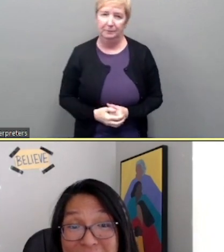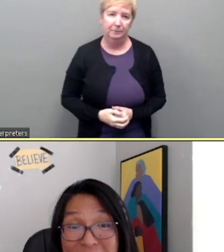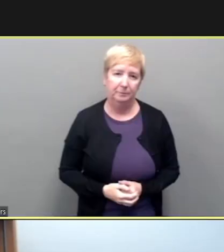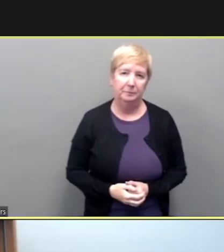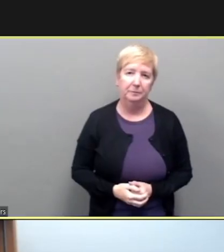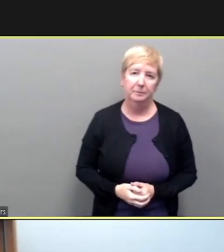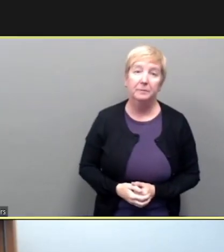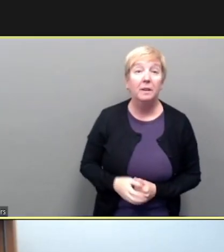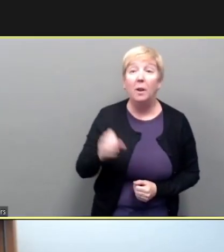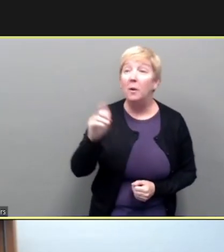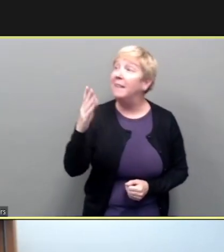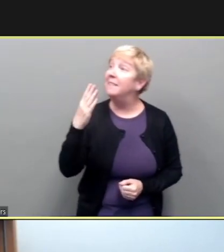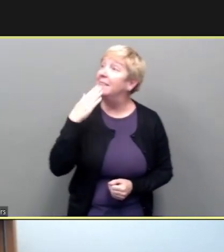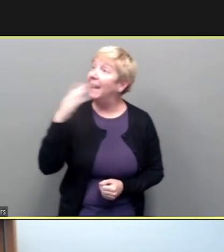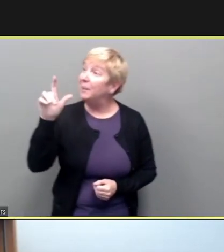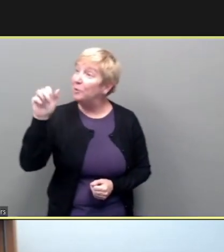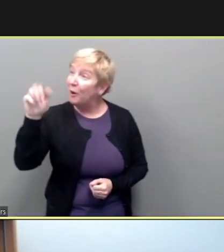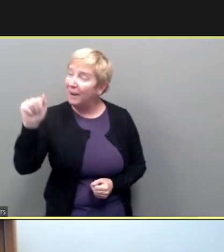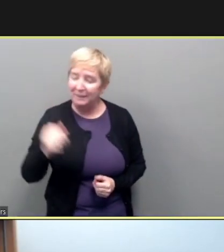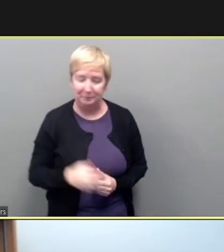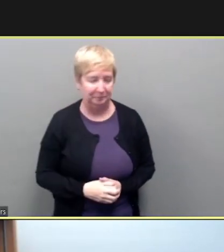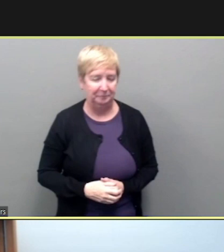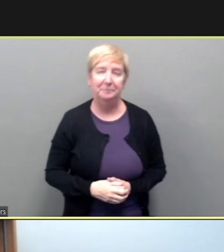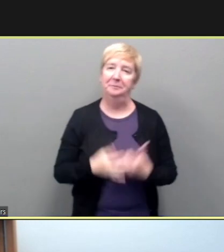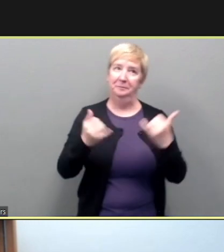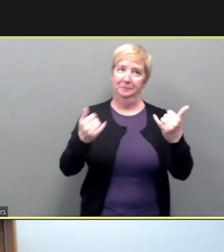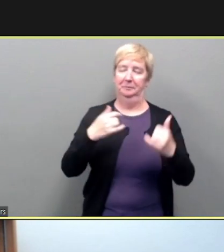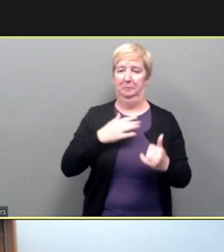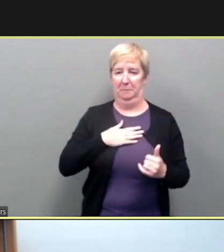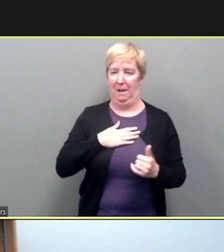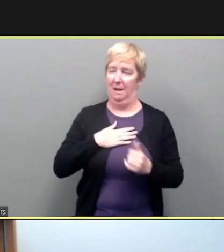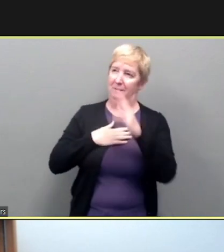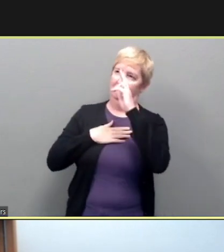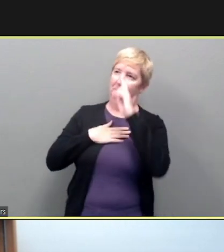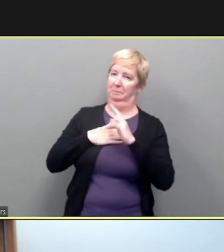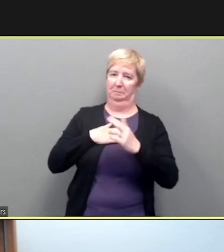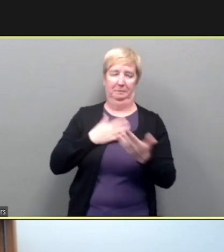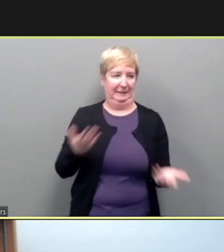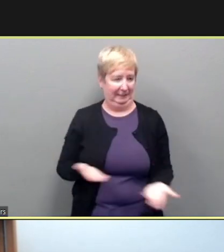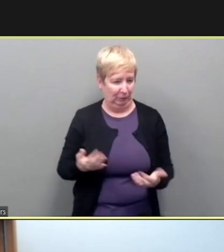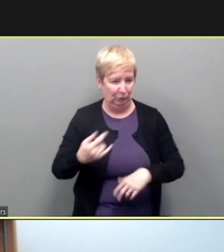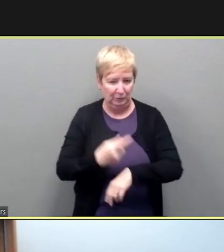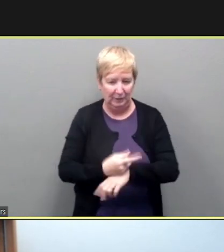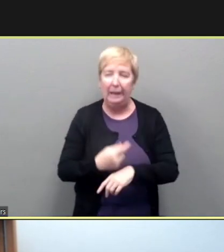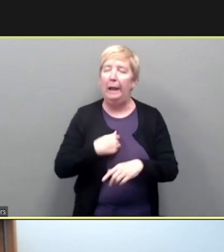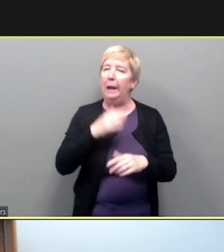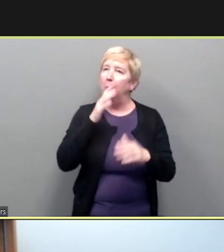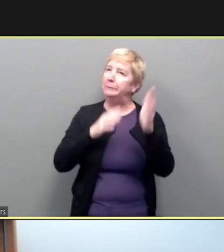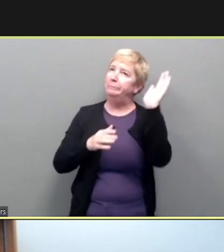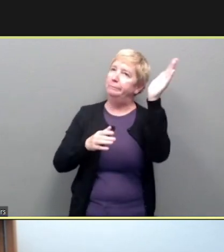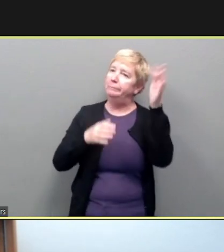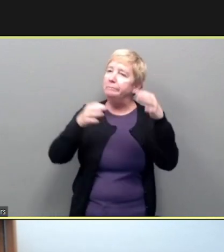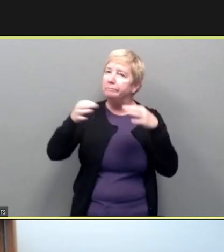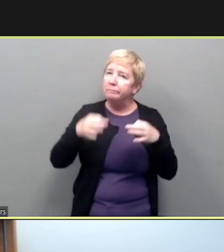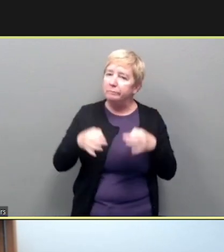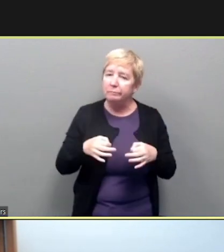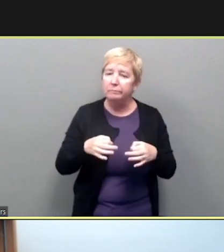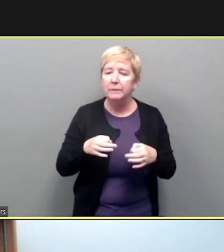Okay, thank you so much, Laura. It's my pleasure to be here today to provide a